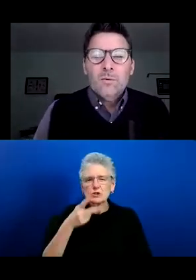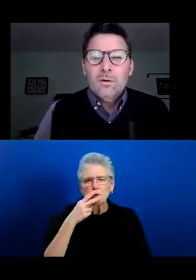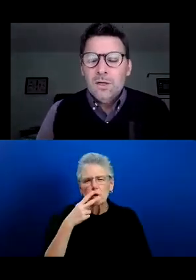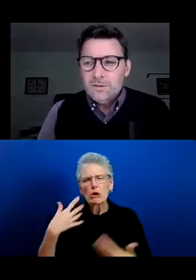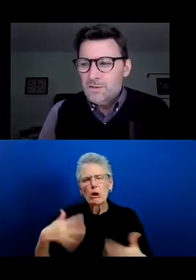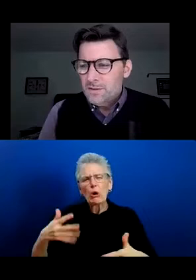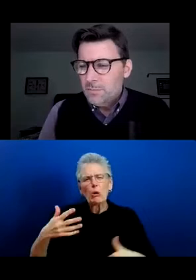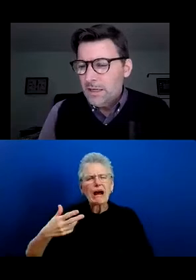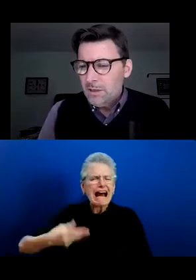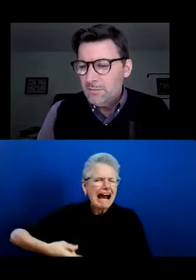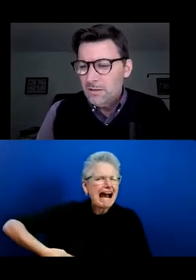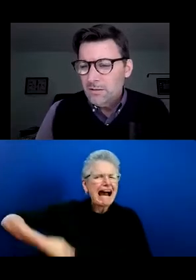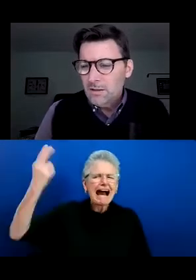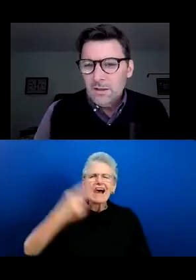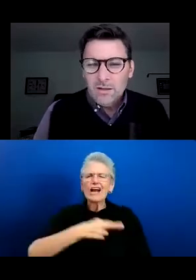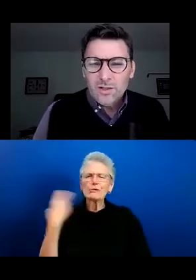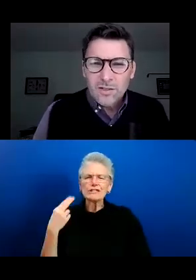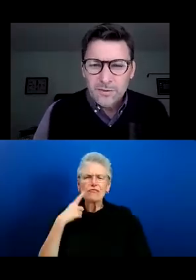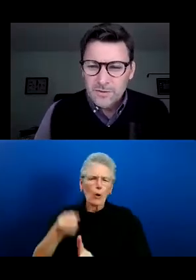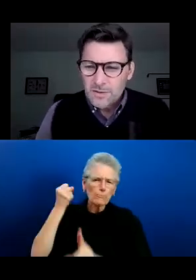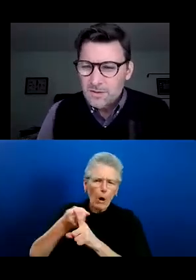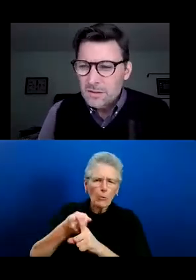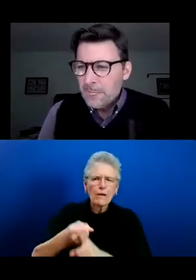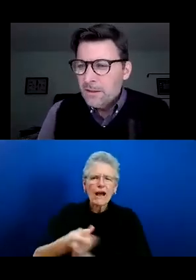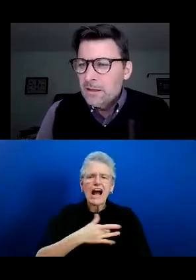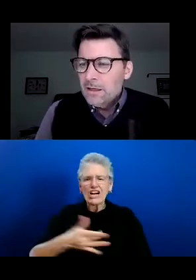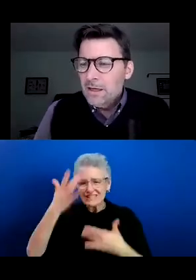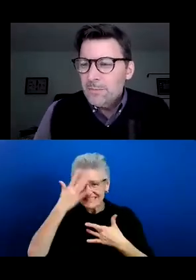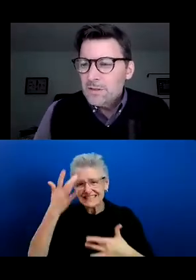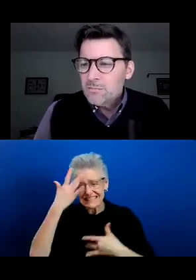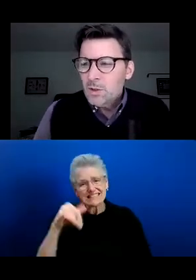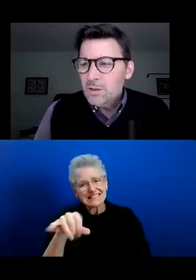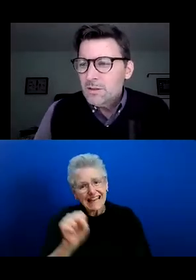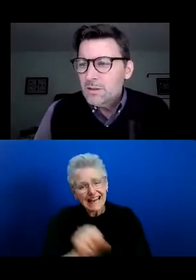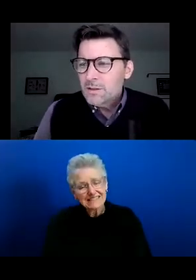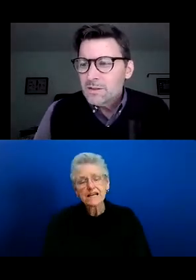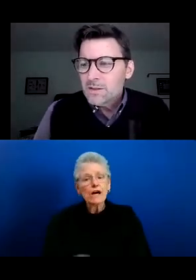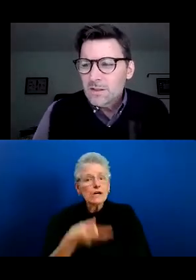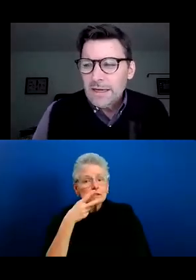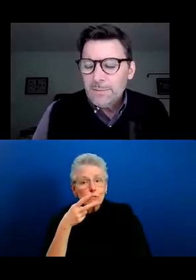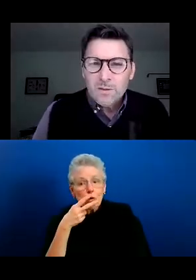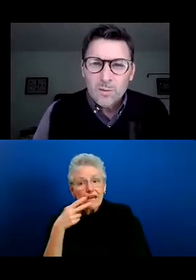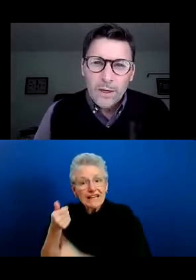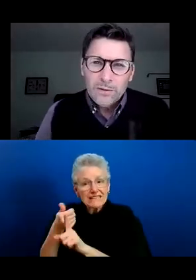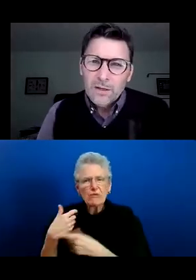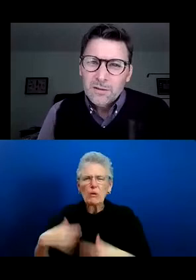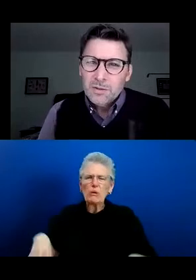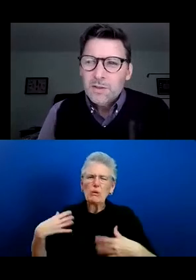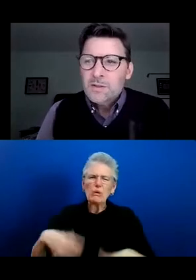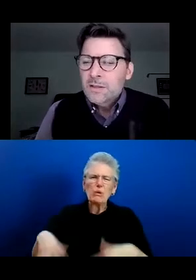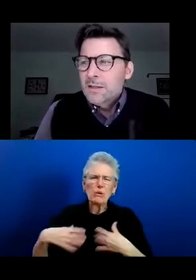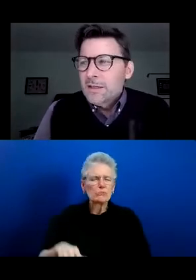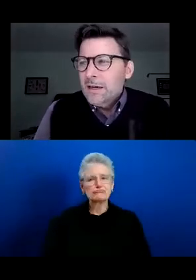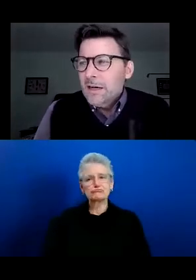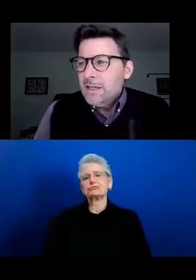factor for heart disease and arterial disease. Smoking is just an absolute wild card